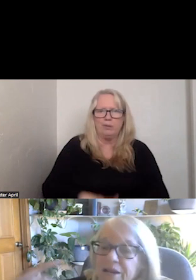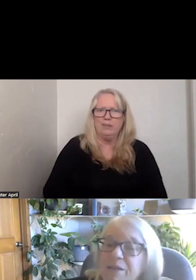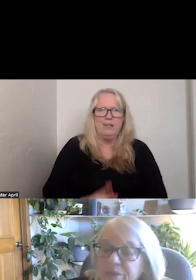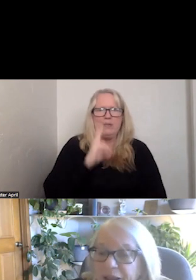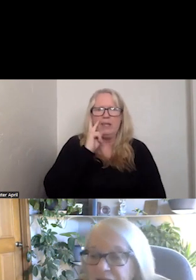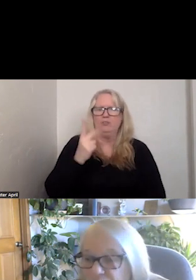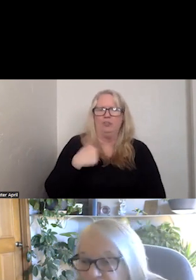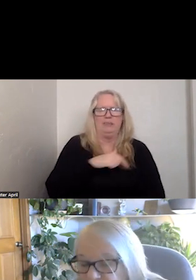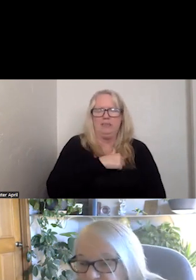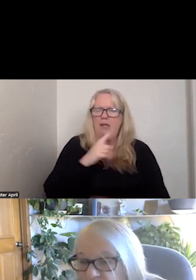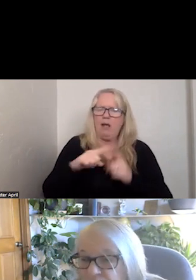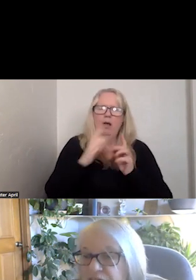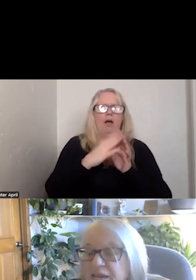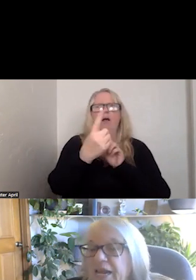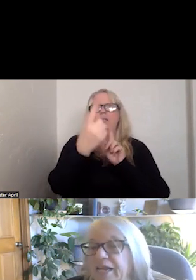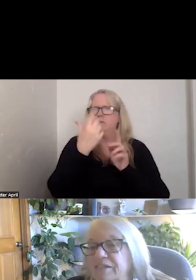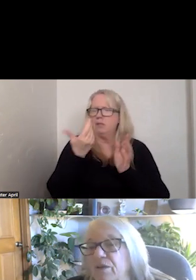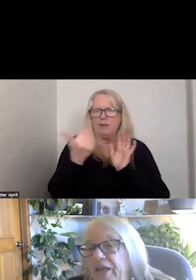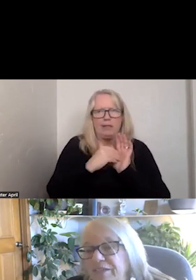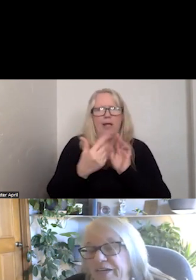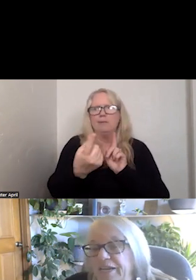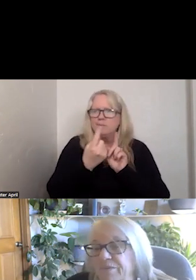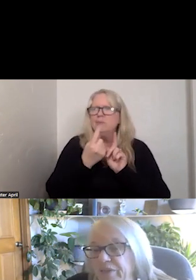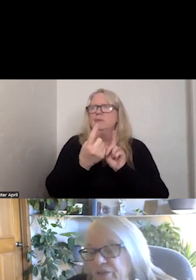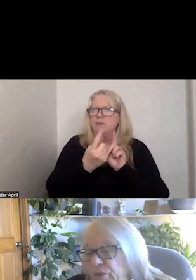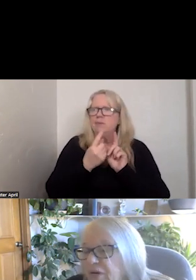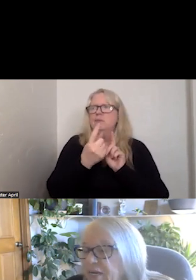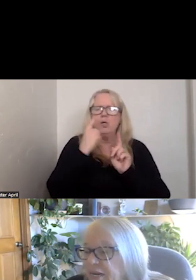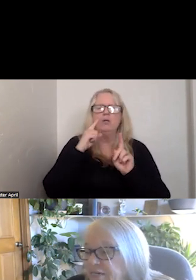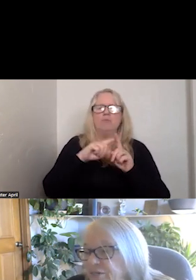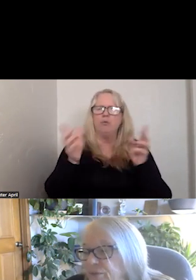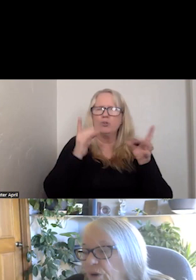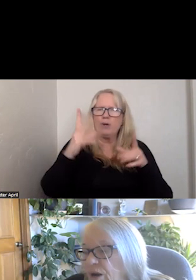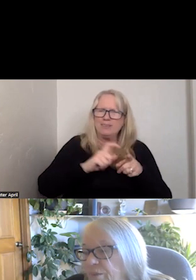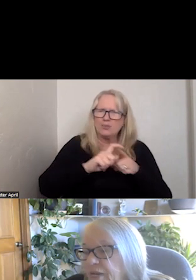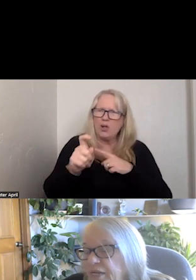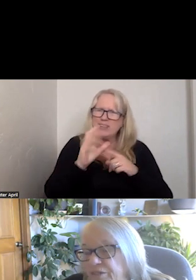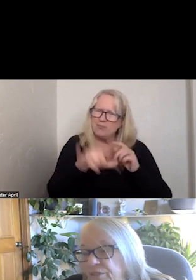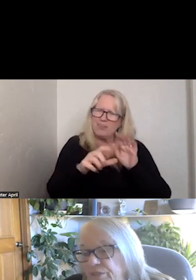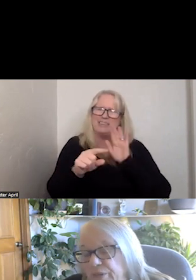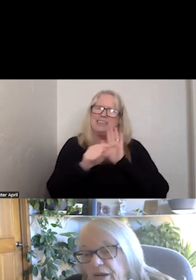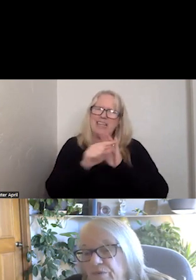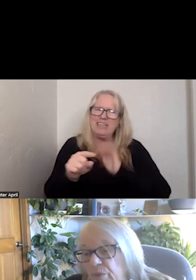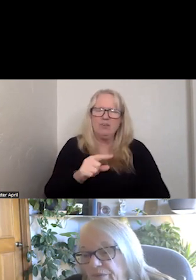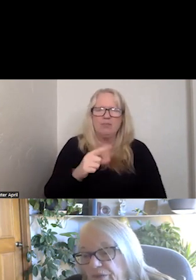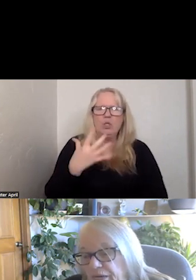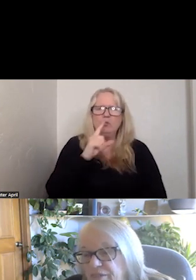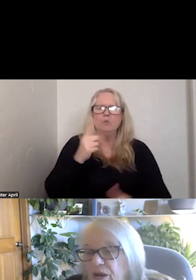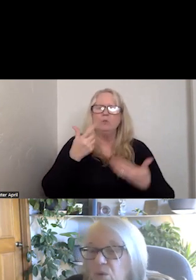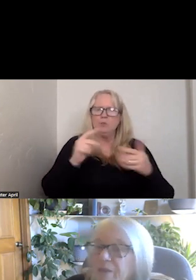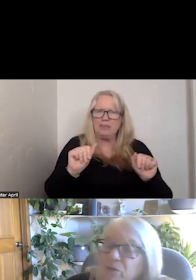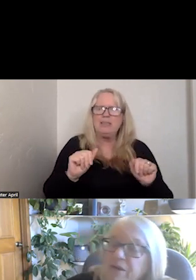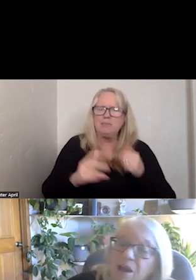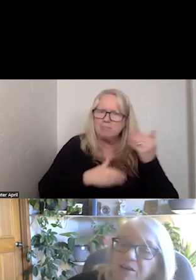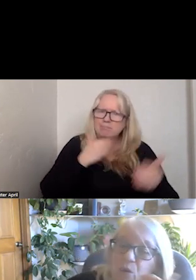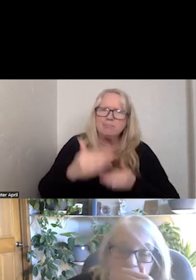back for crisis calls. And so that's a negative thing that we really need to get over with. And